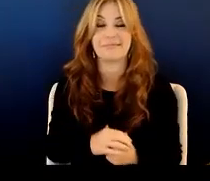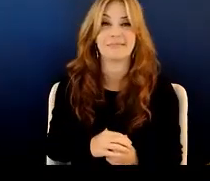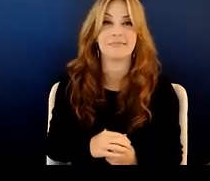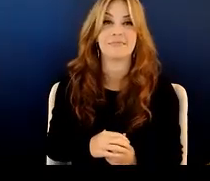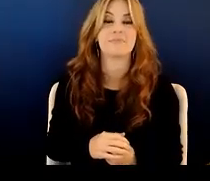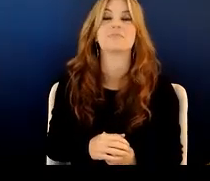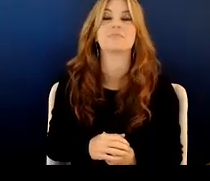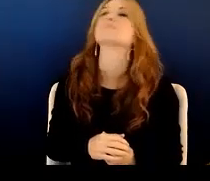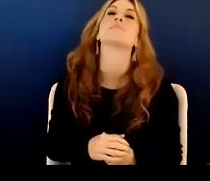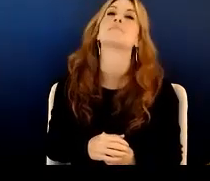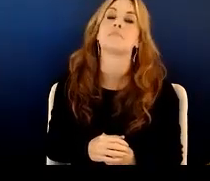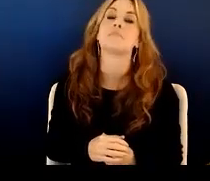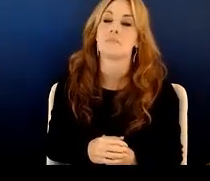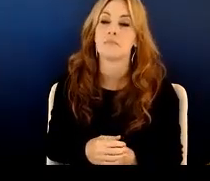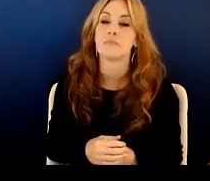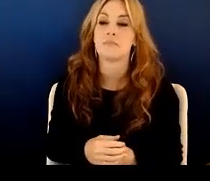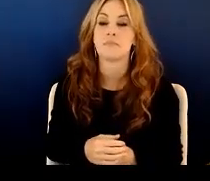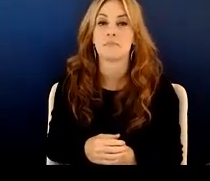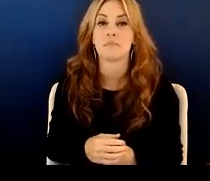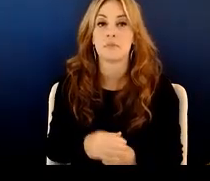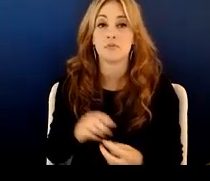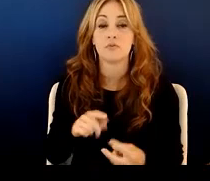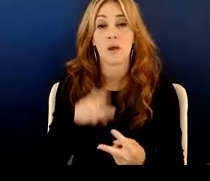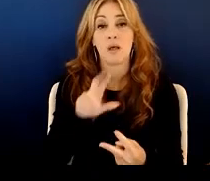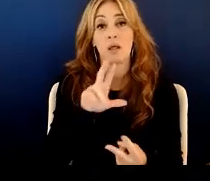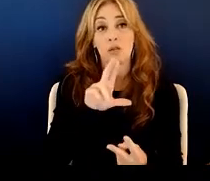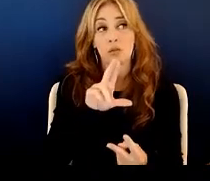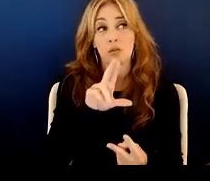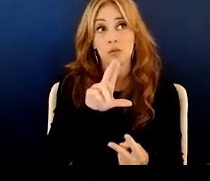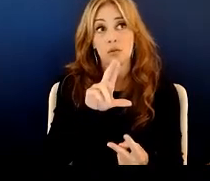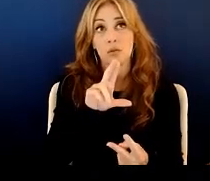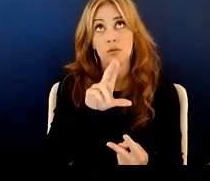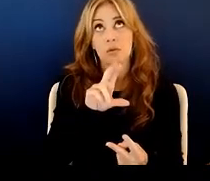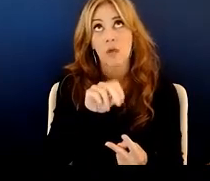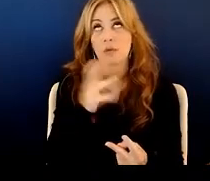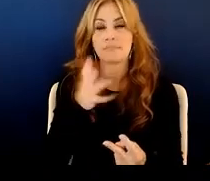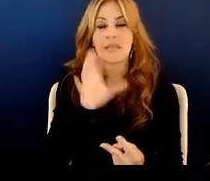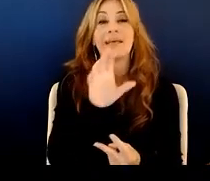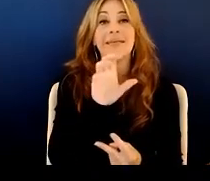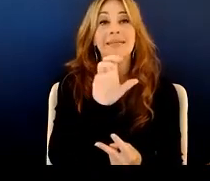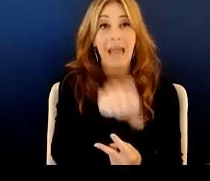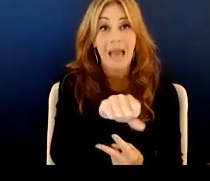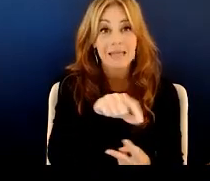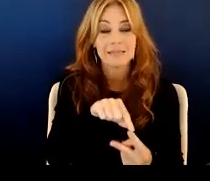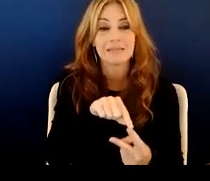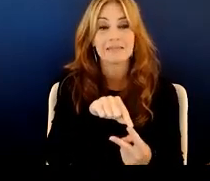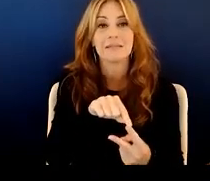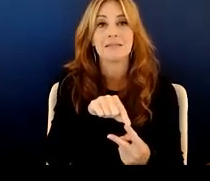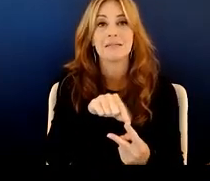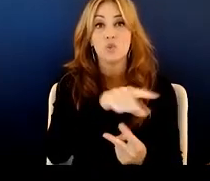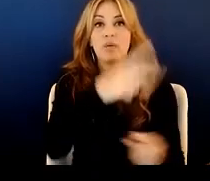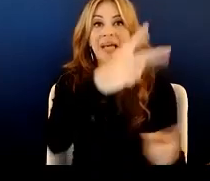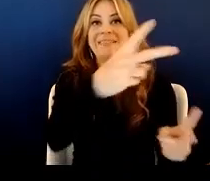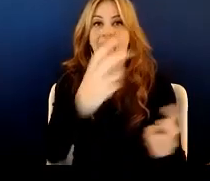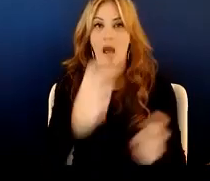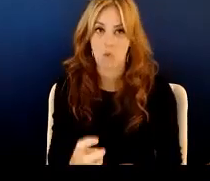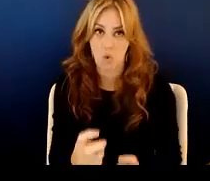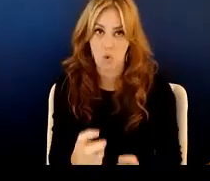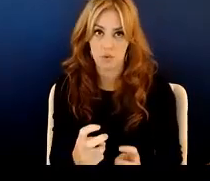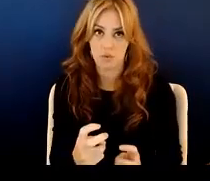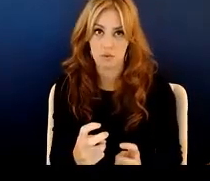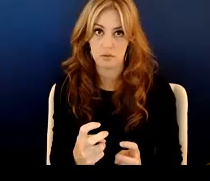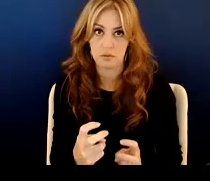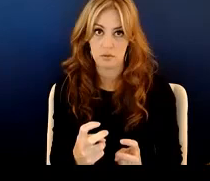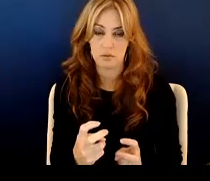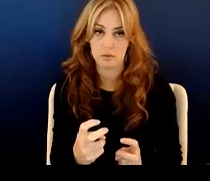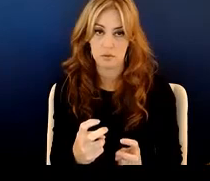So the no answer is that, well, the yes answer is you can download it. As you